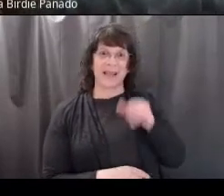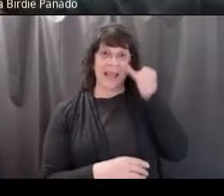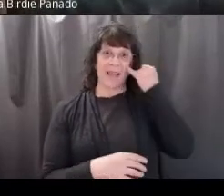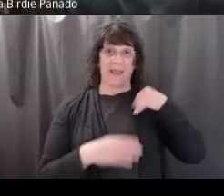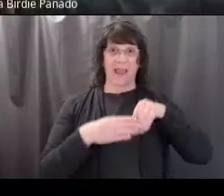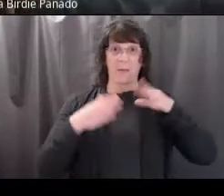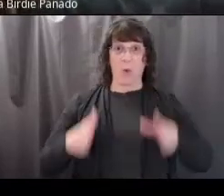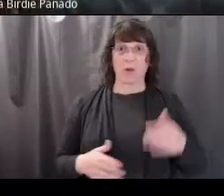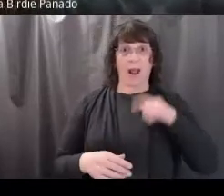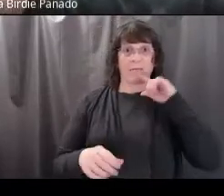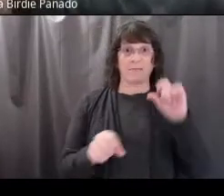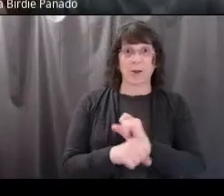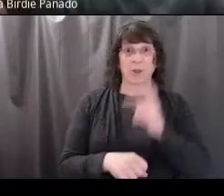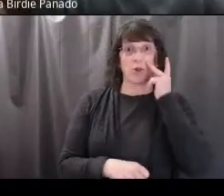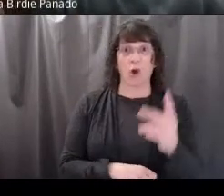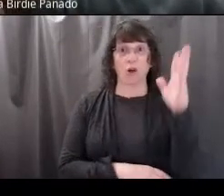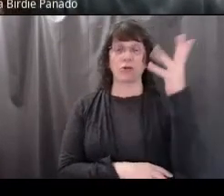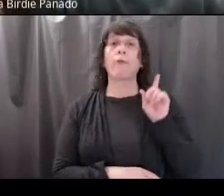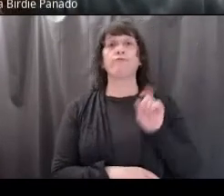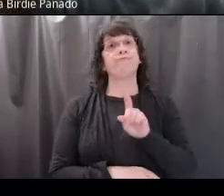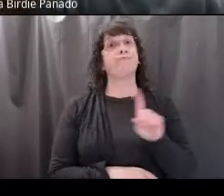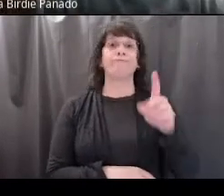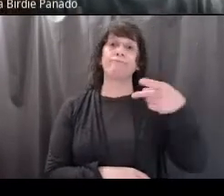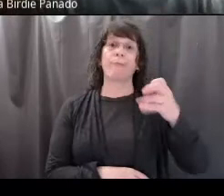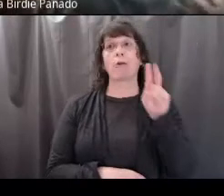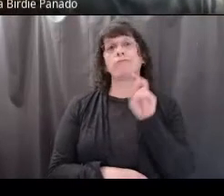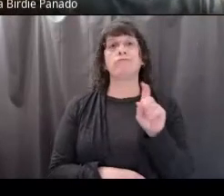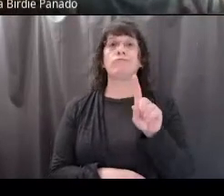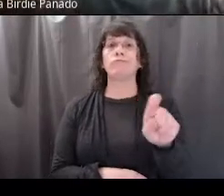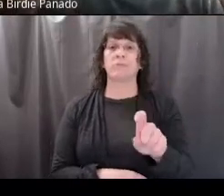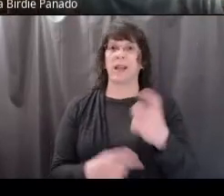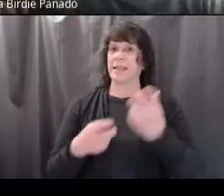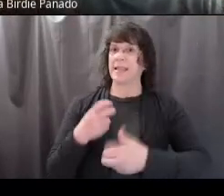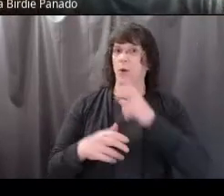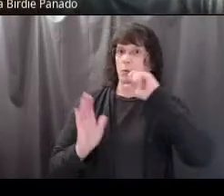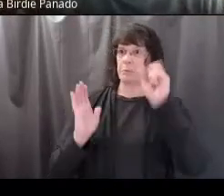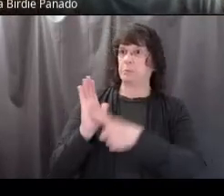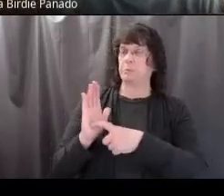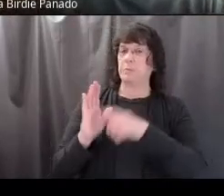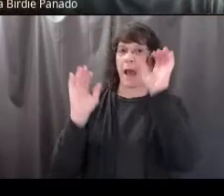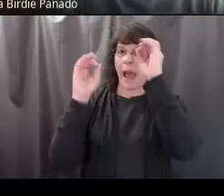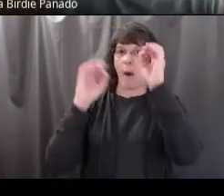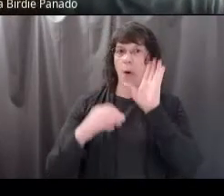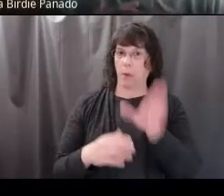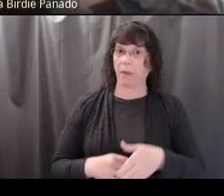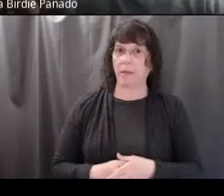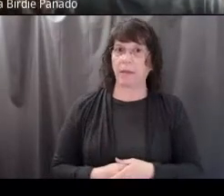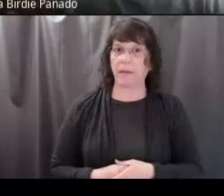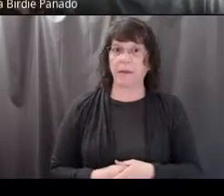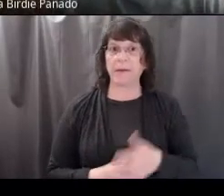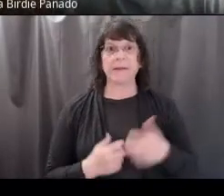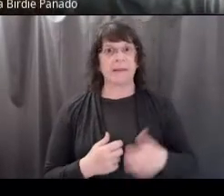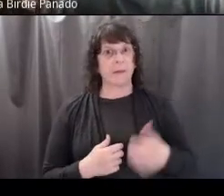person and I just was walking through a park, it would be very hard for me to spot this owl. And so this